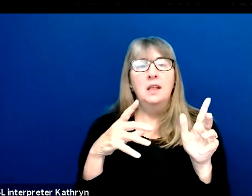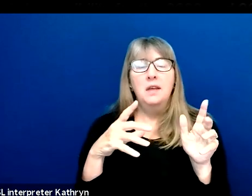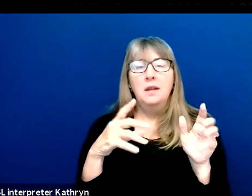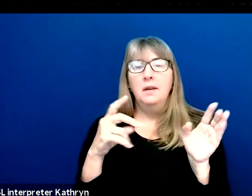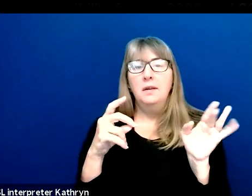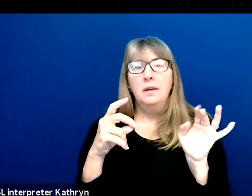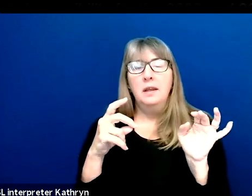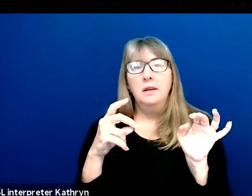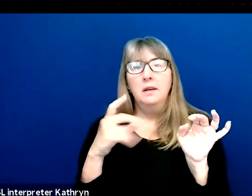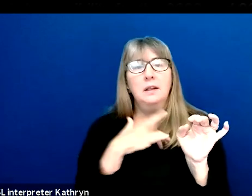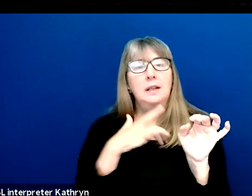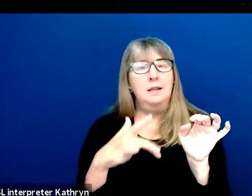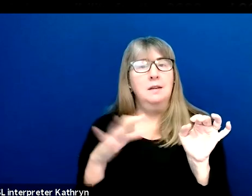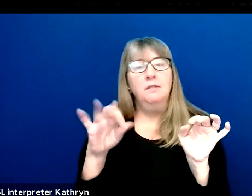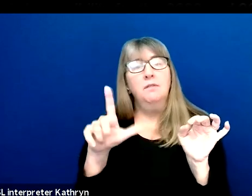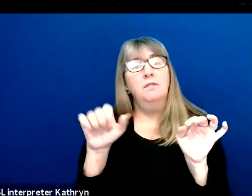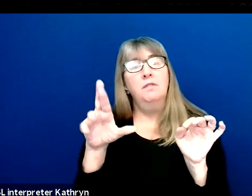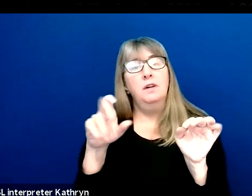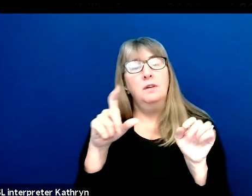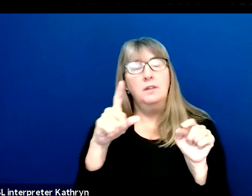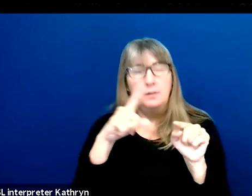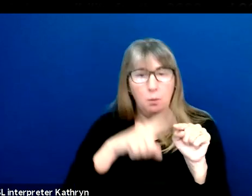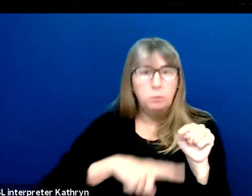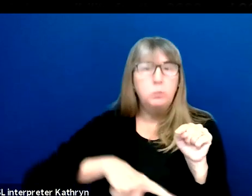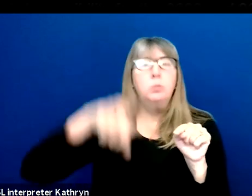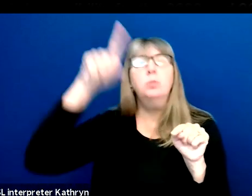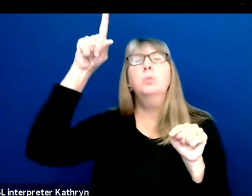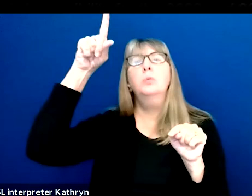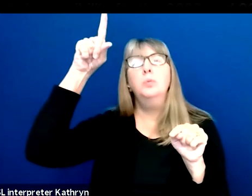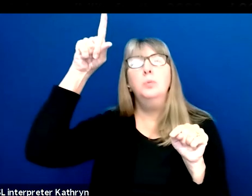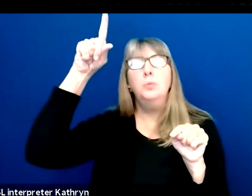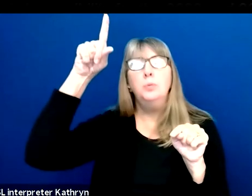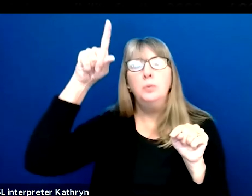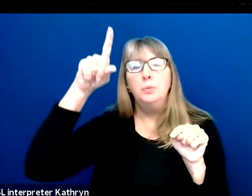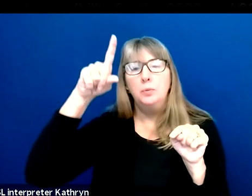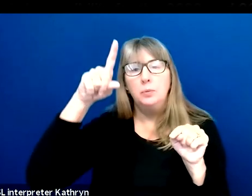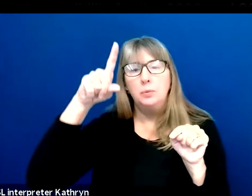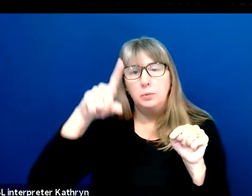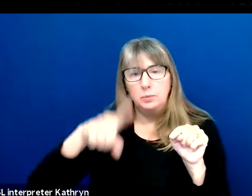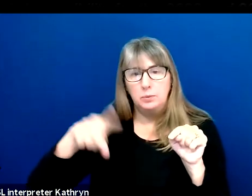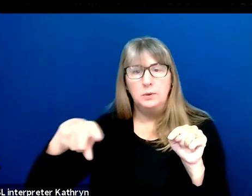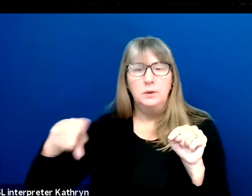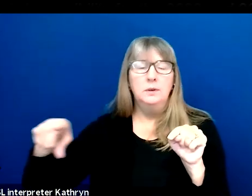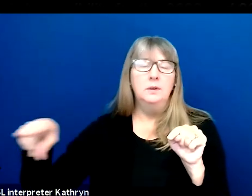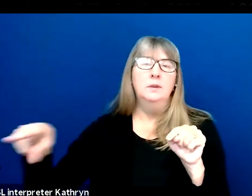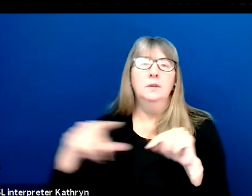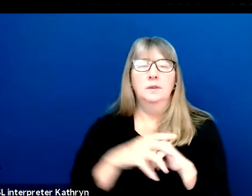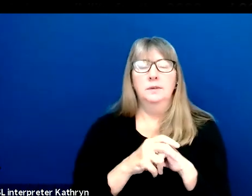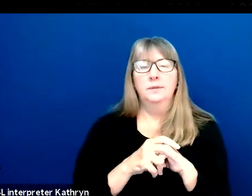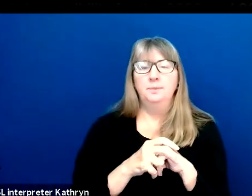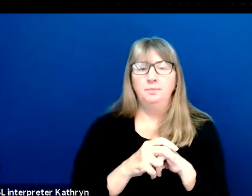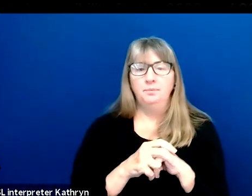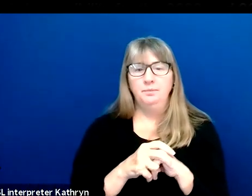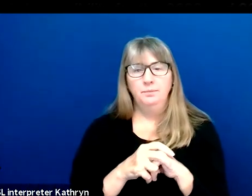of classic flare shape, it does a fast rise. So it shoots straight up and then it falls back down in an exponential way that